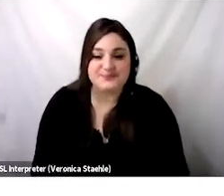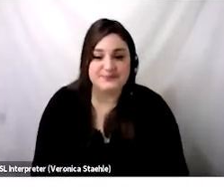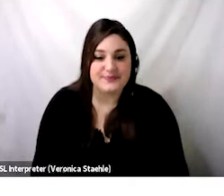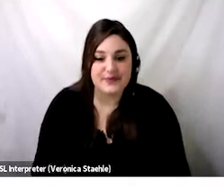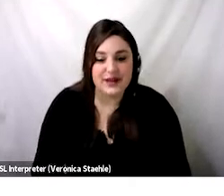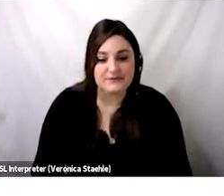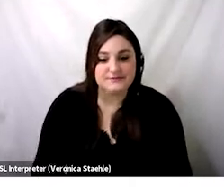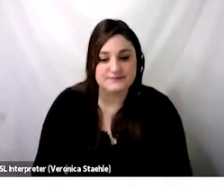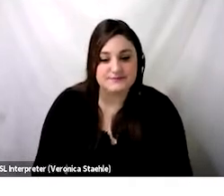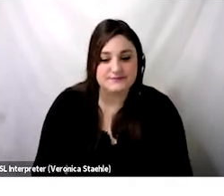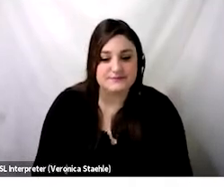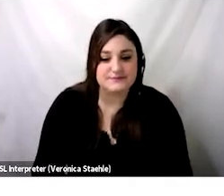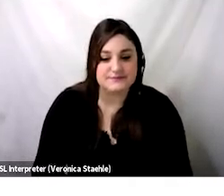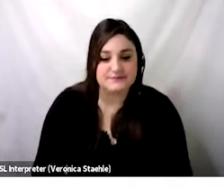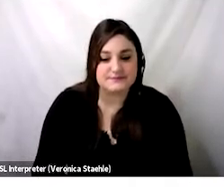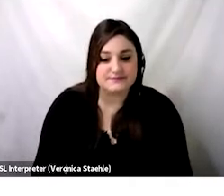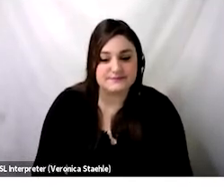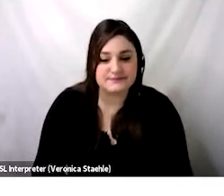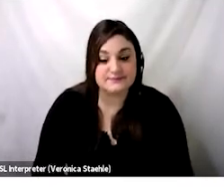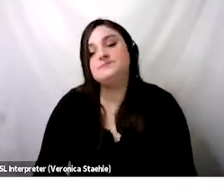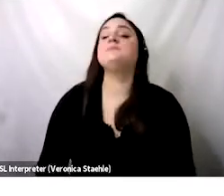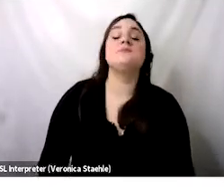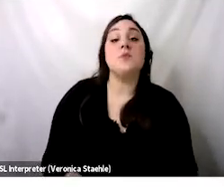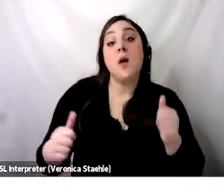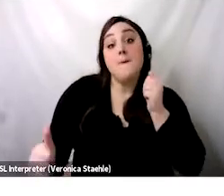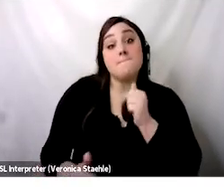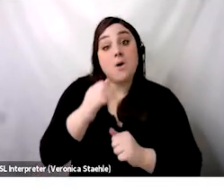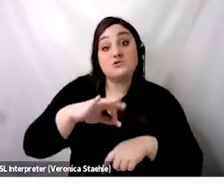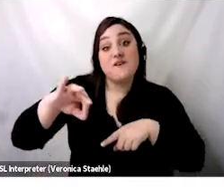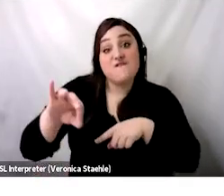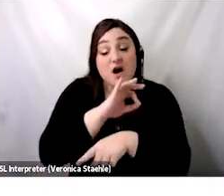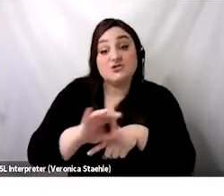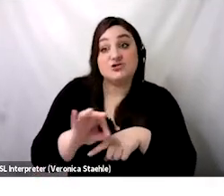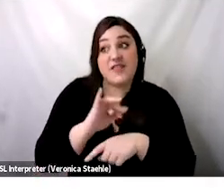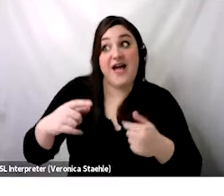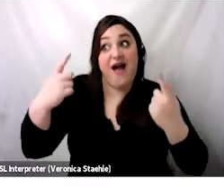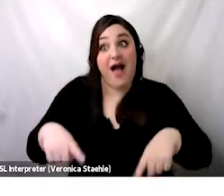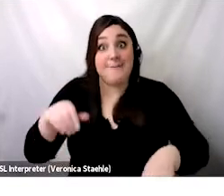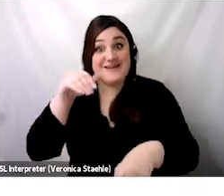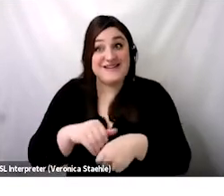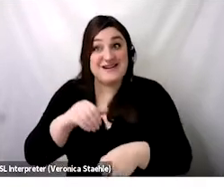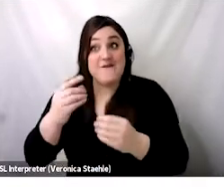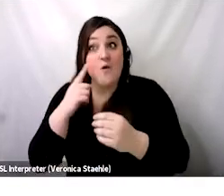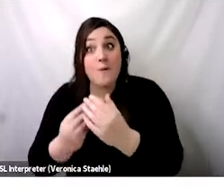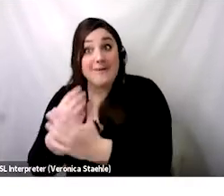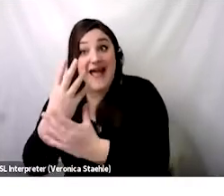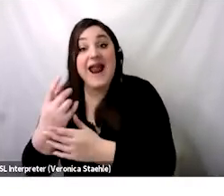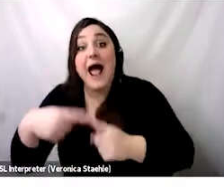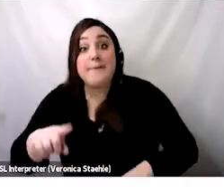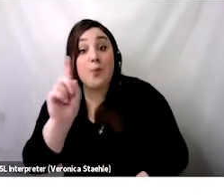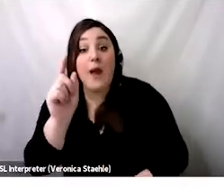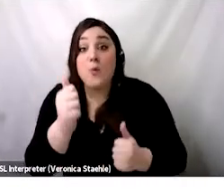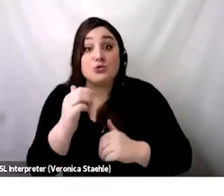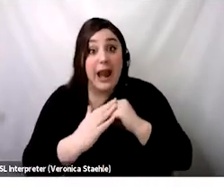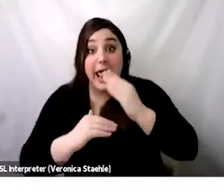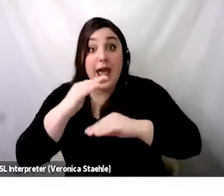Where most of the function that is happening within the plant world is at the topsoil.